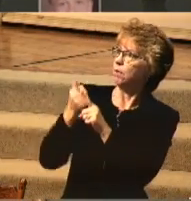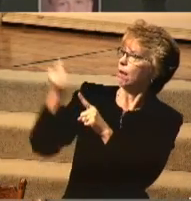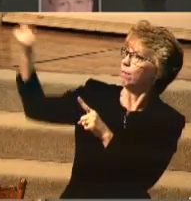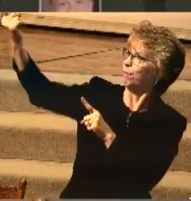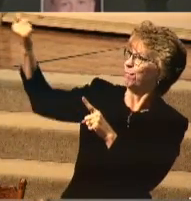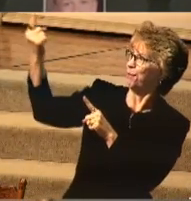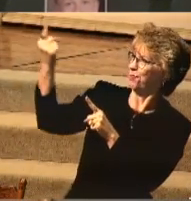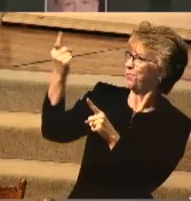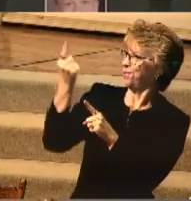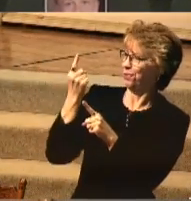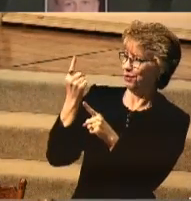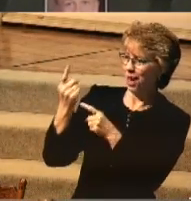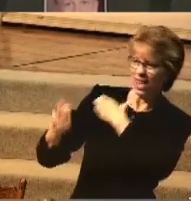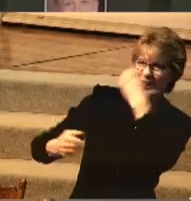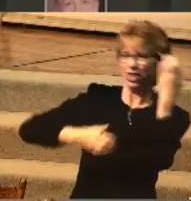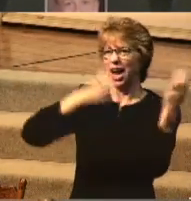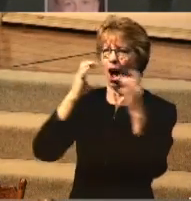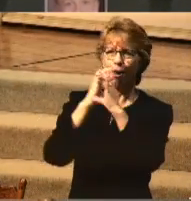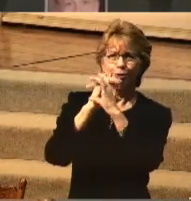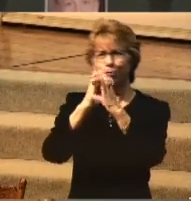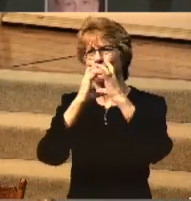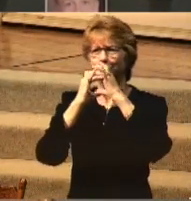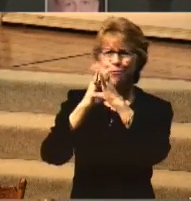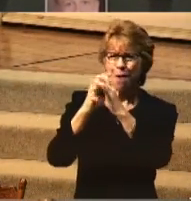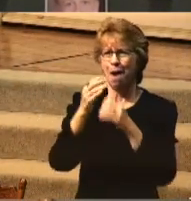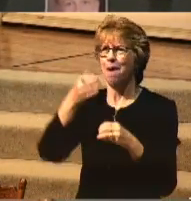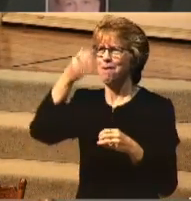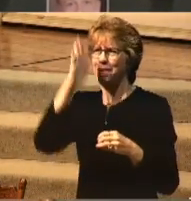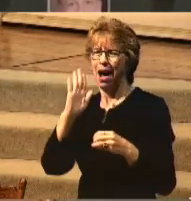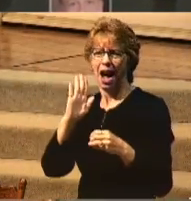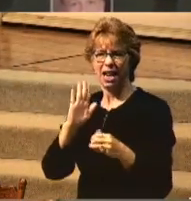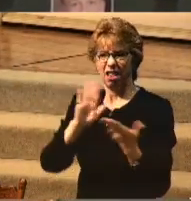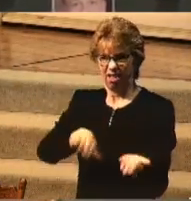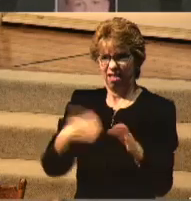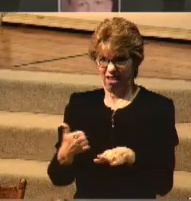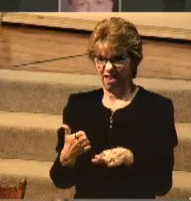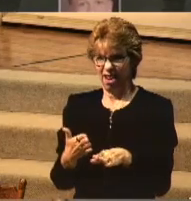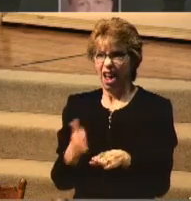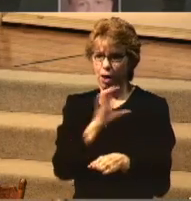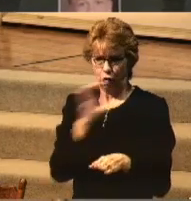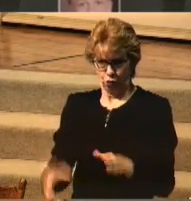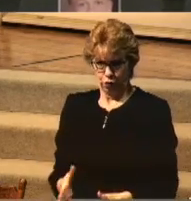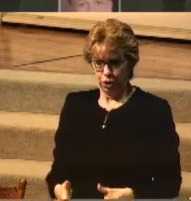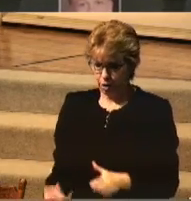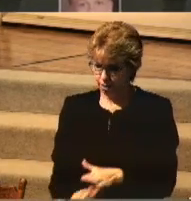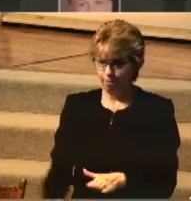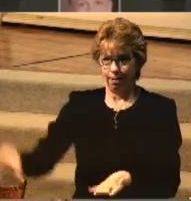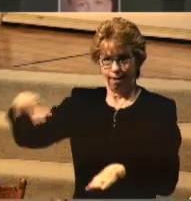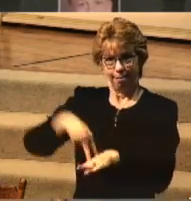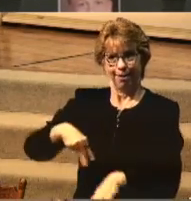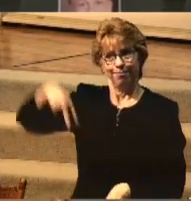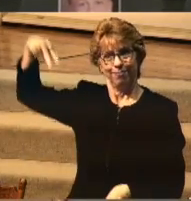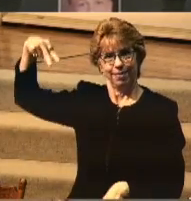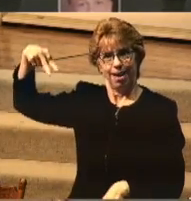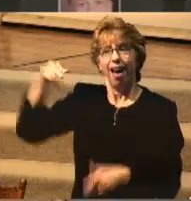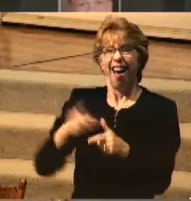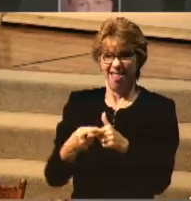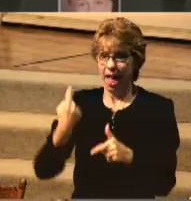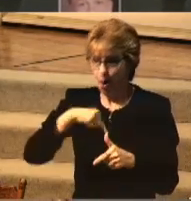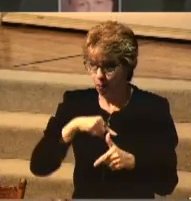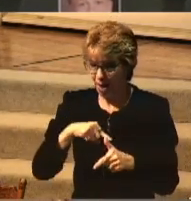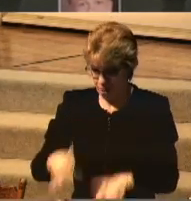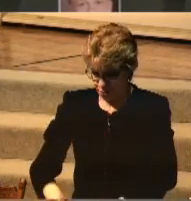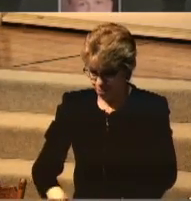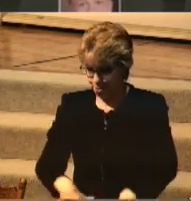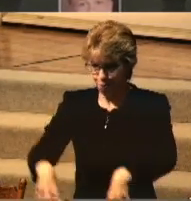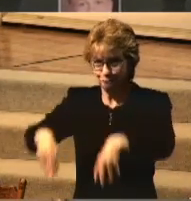with the voice of the archangel, with the trump of God. The dead in Christ shall rise first. Then we which are alive and remain shall be caught up together with them in the